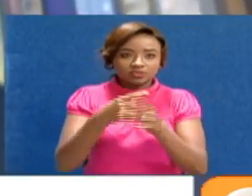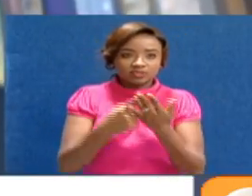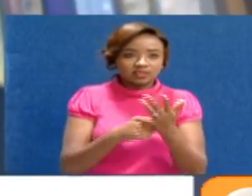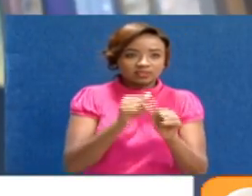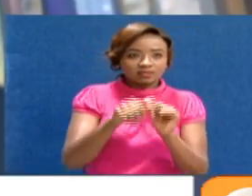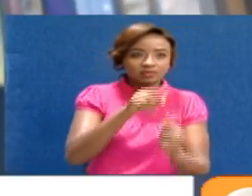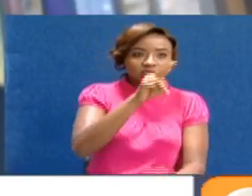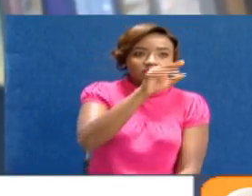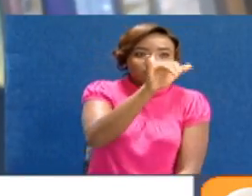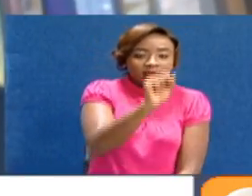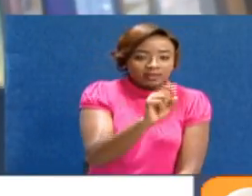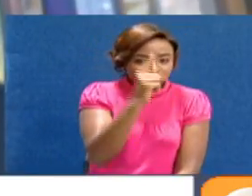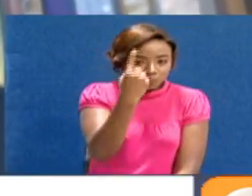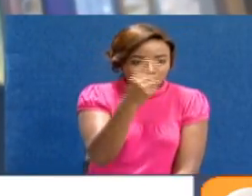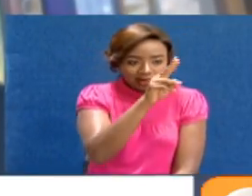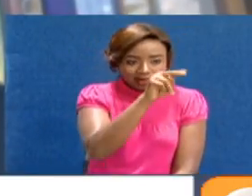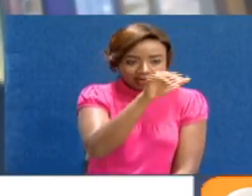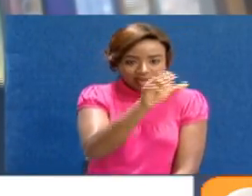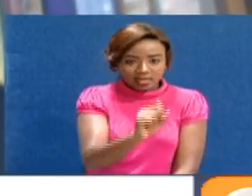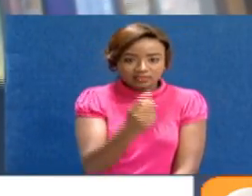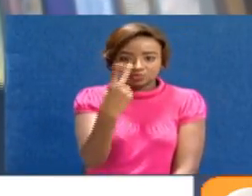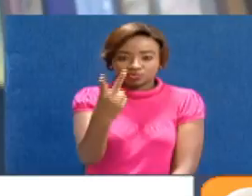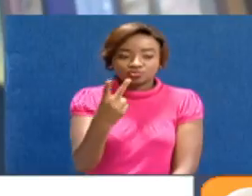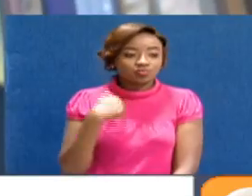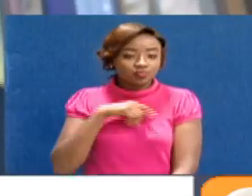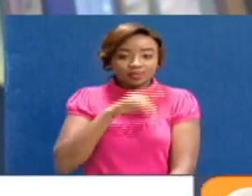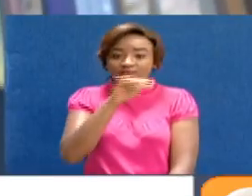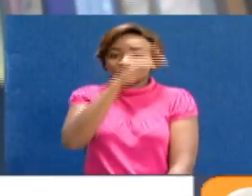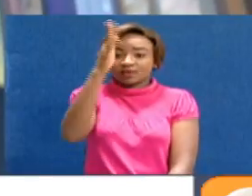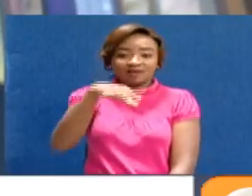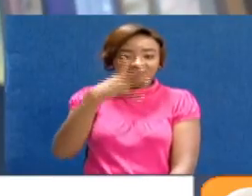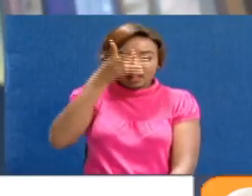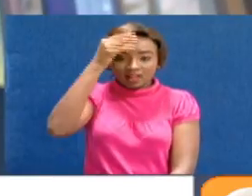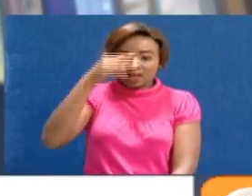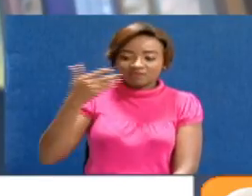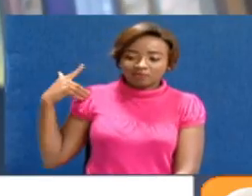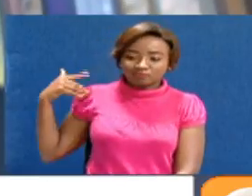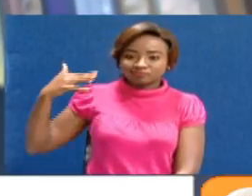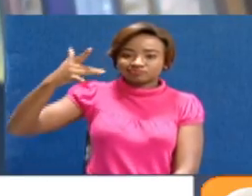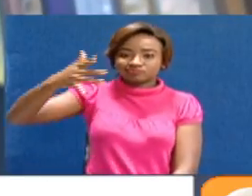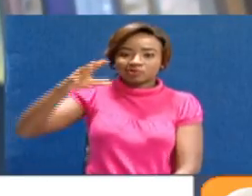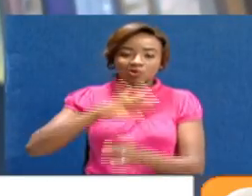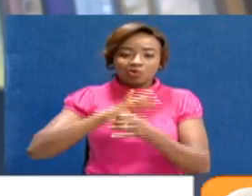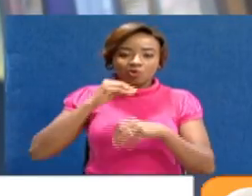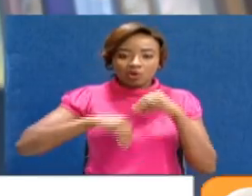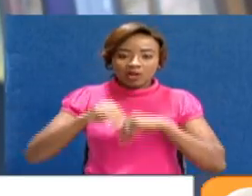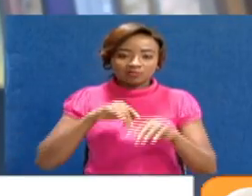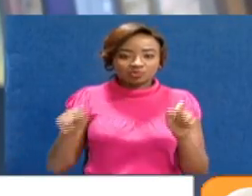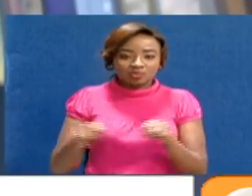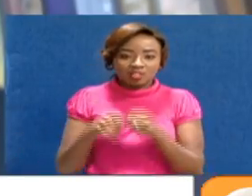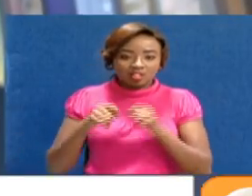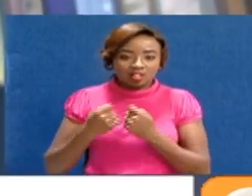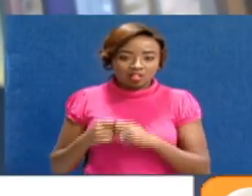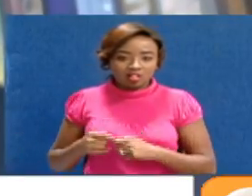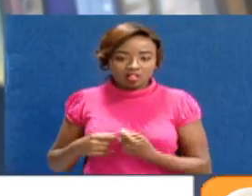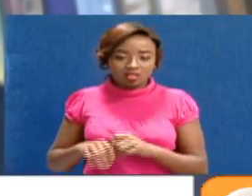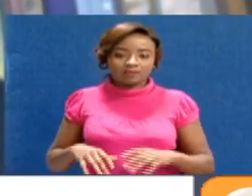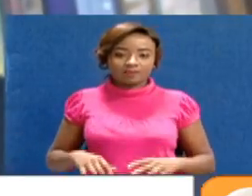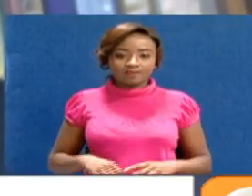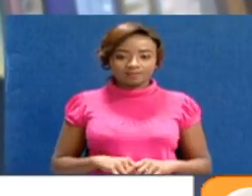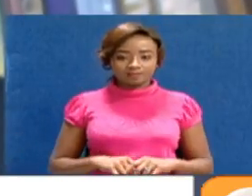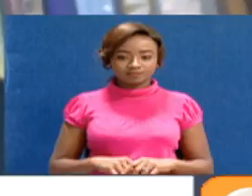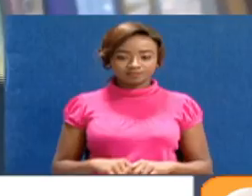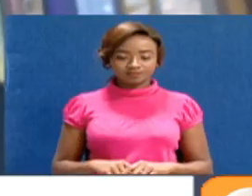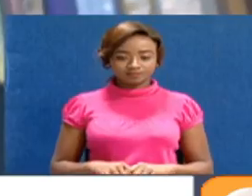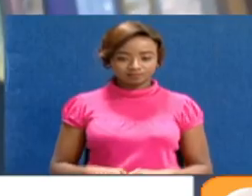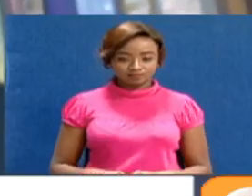and NYS2, you know, one thing came to mind, that we never seem to learn from past corruption scandals. And if we've not learned from the first phase